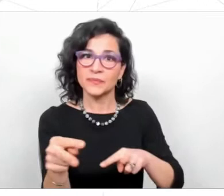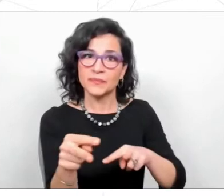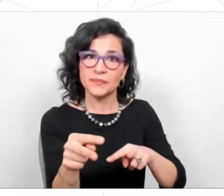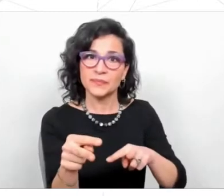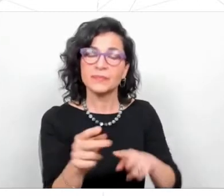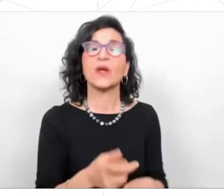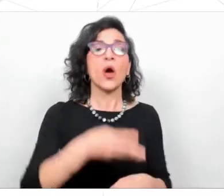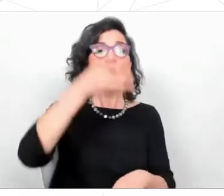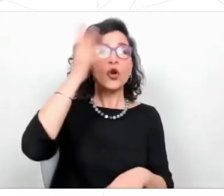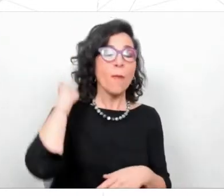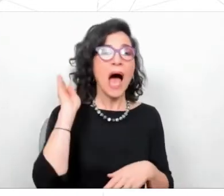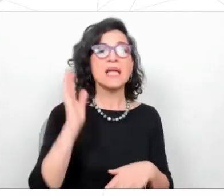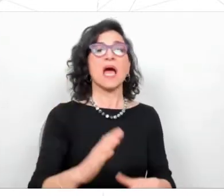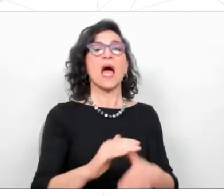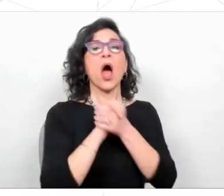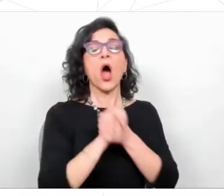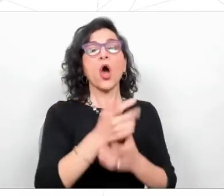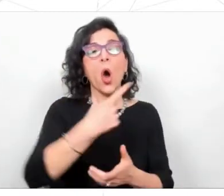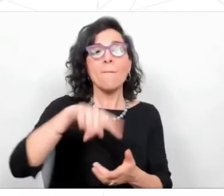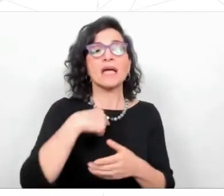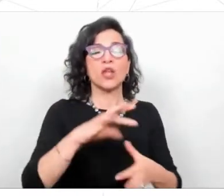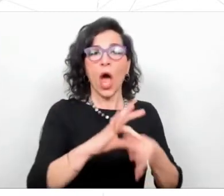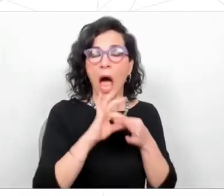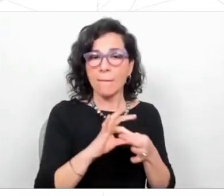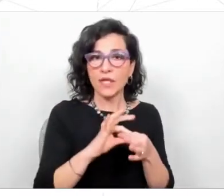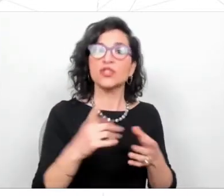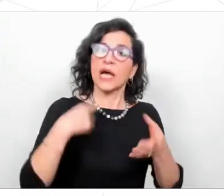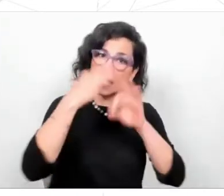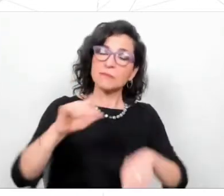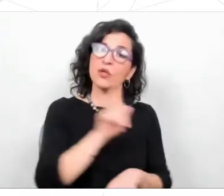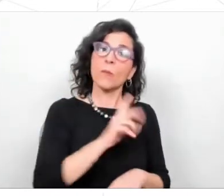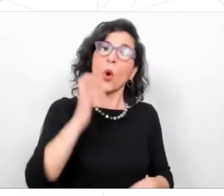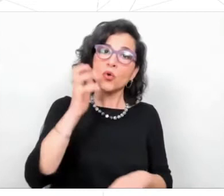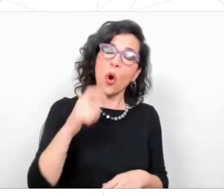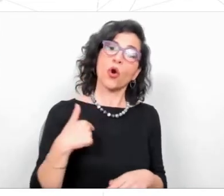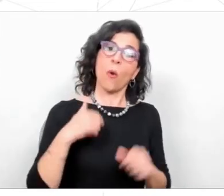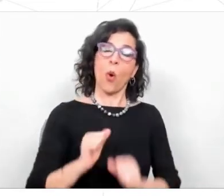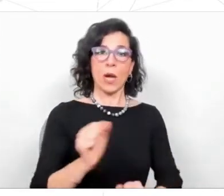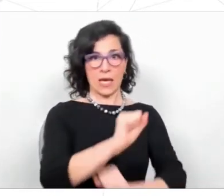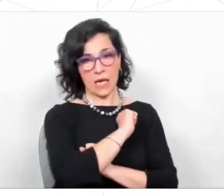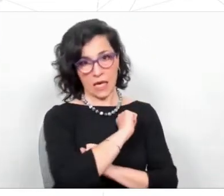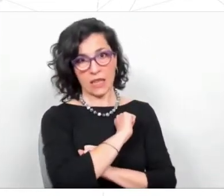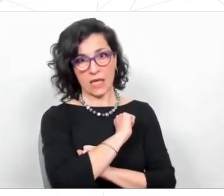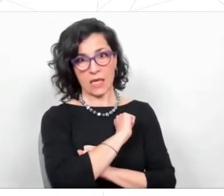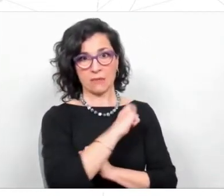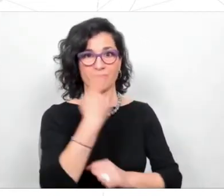hear. Believe me for mine honour, and have respect to mine honour, that you may believe.